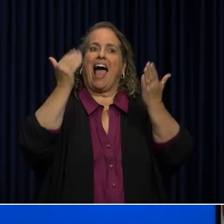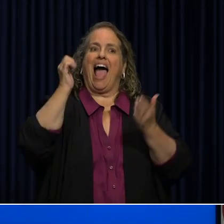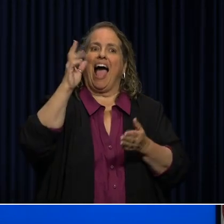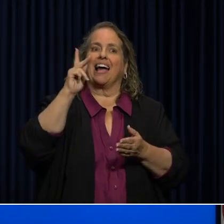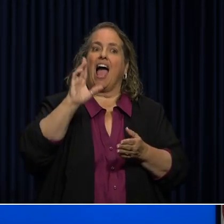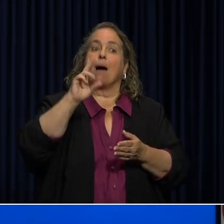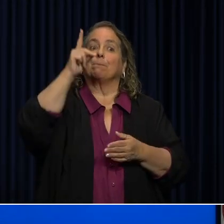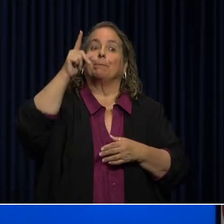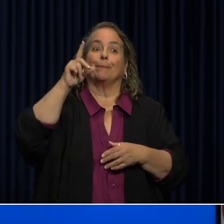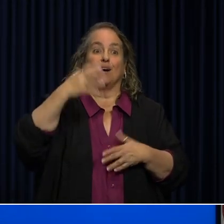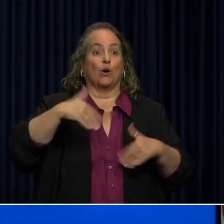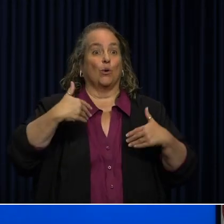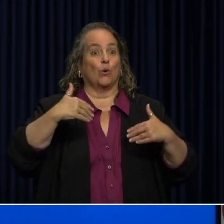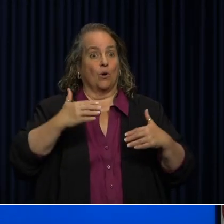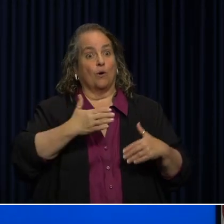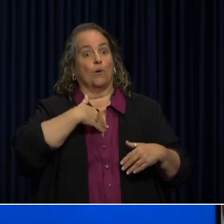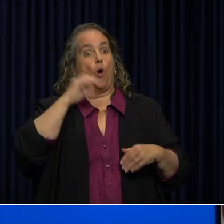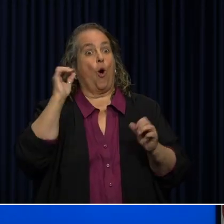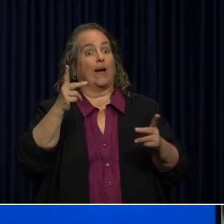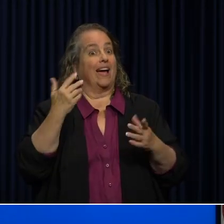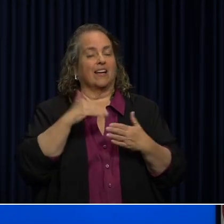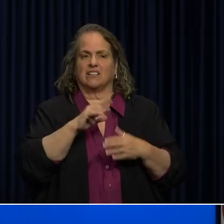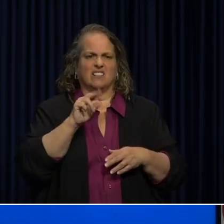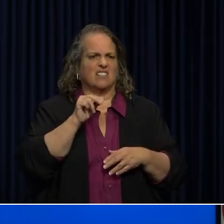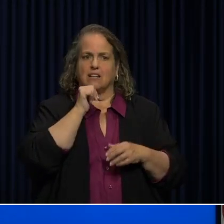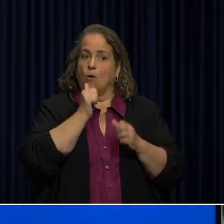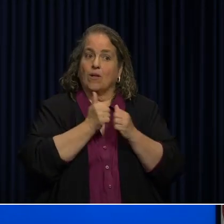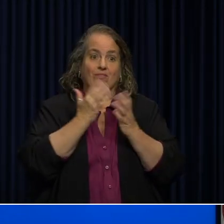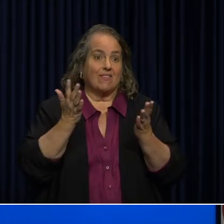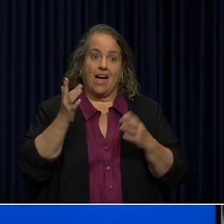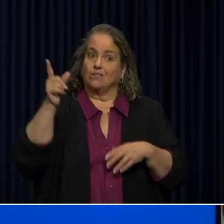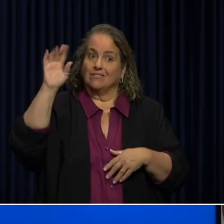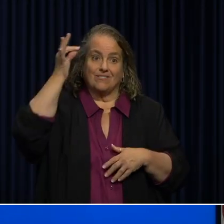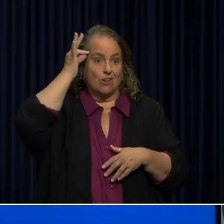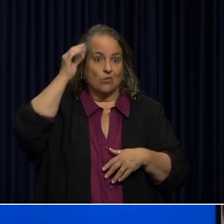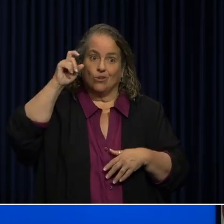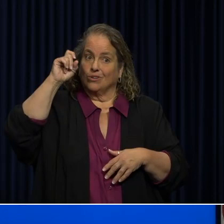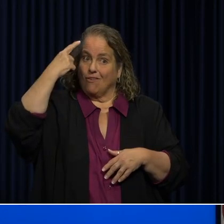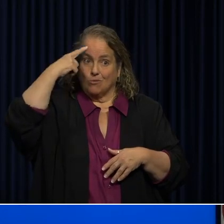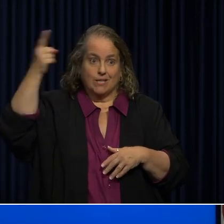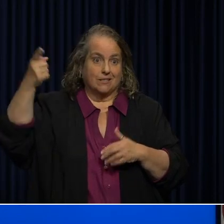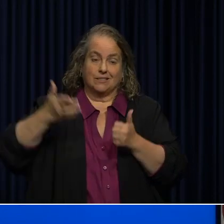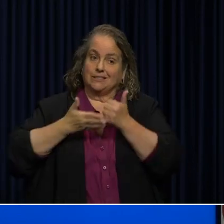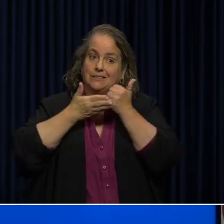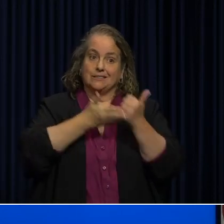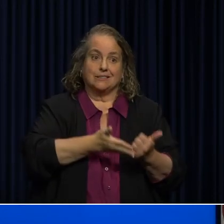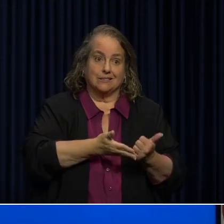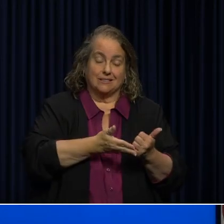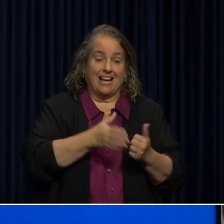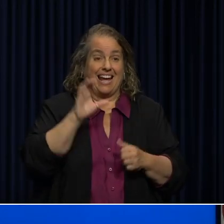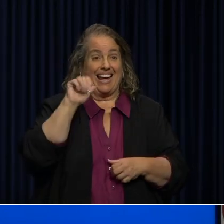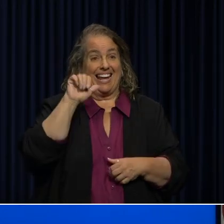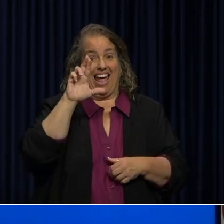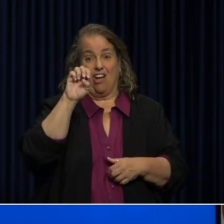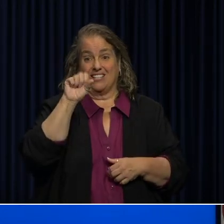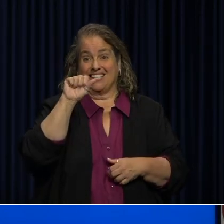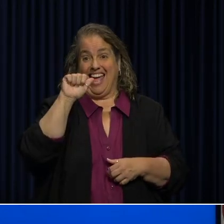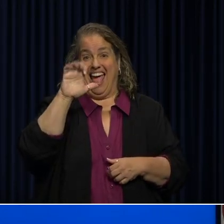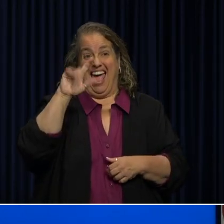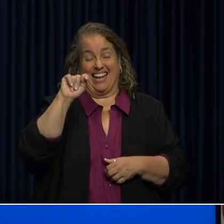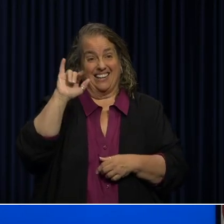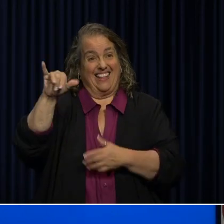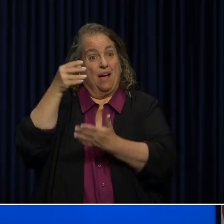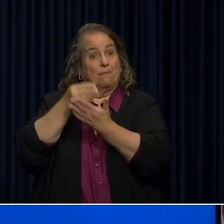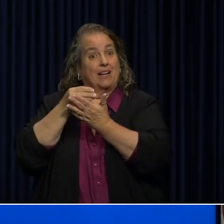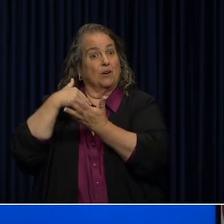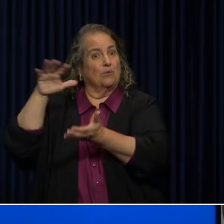counties, and to cities, because while we received a significant amount in the CARES Act, it can only be used under the guidance they have